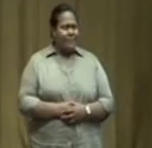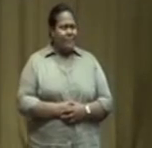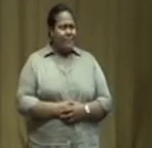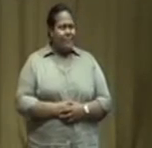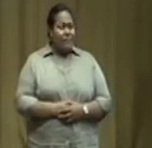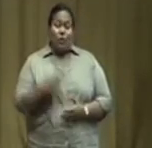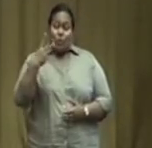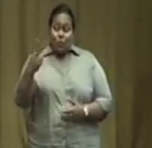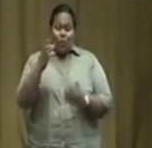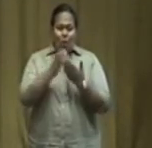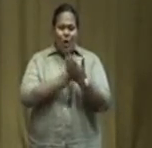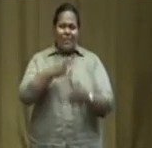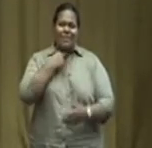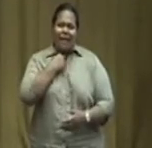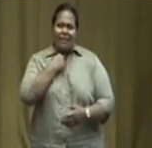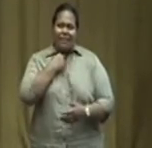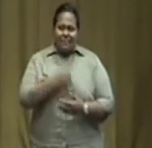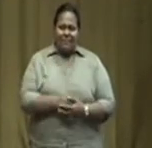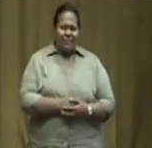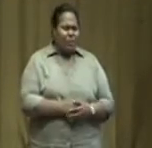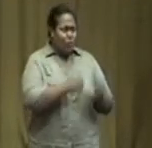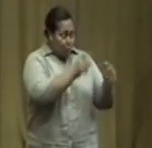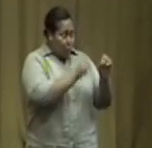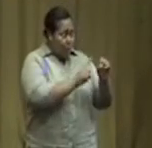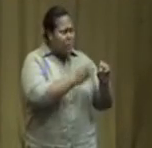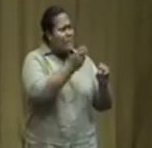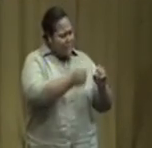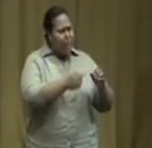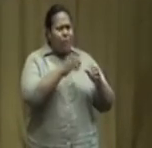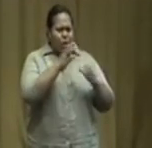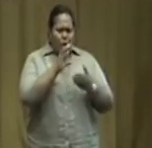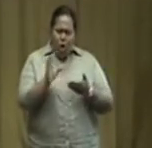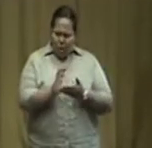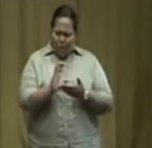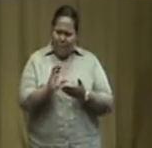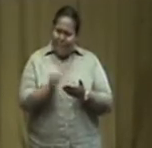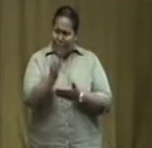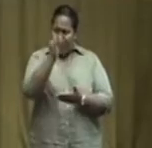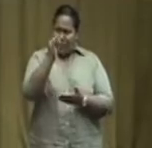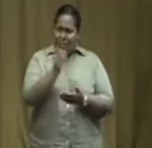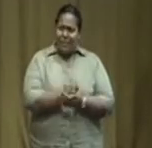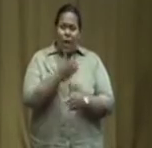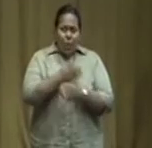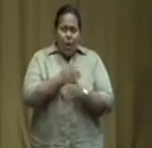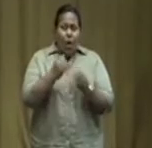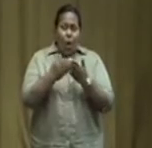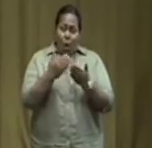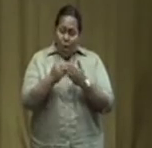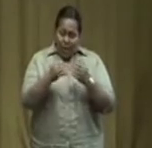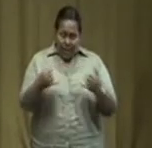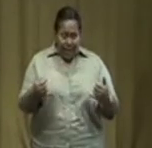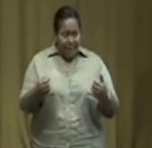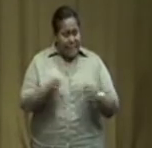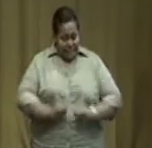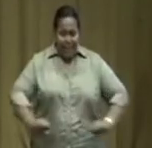A very good question. I know that there are some institutions working in the open distance learning space that have